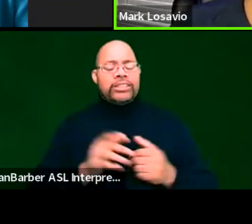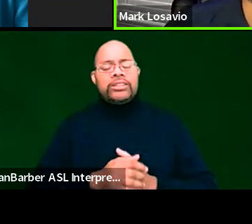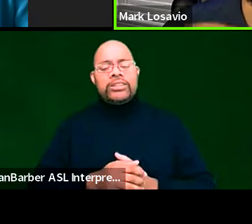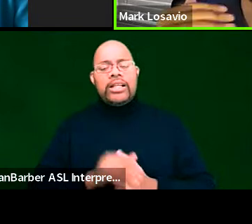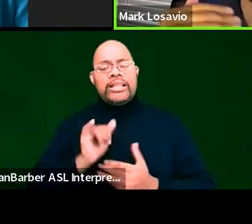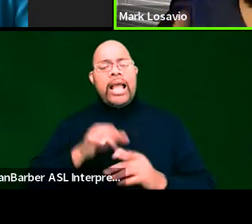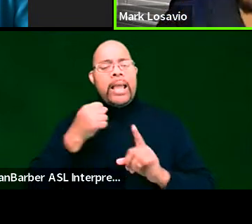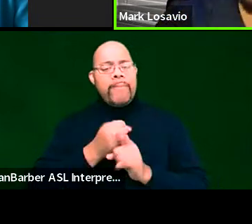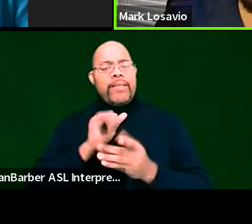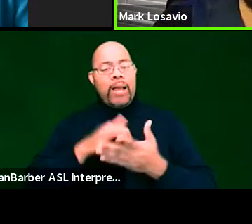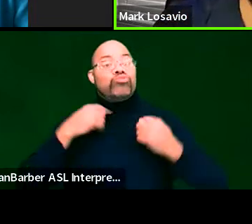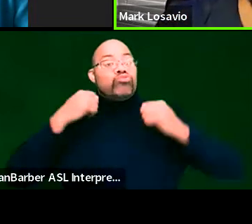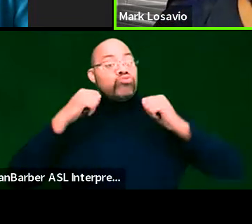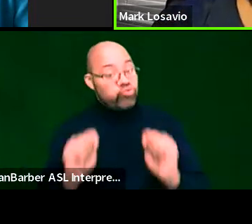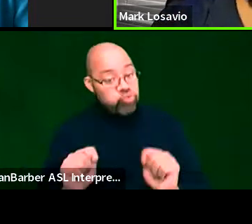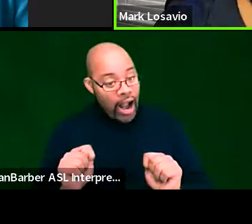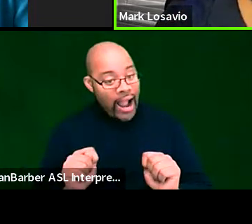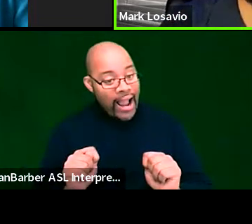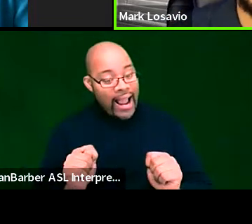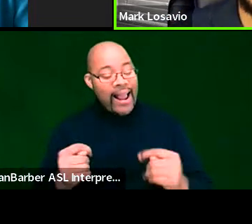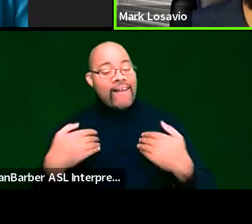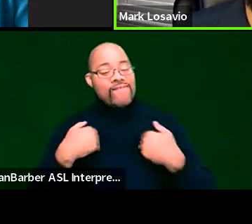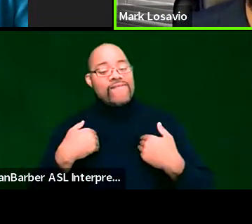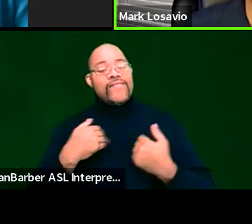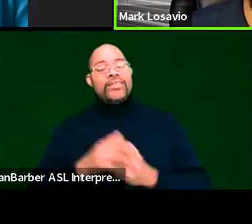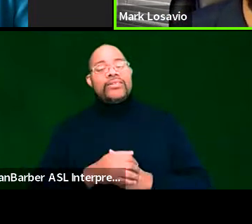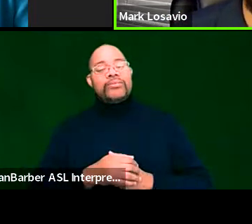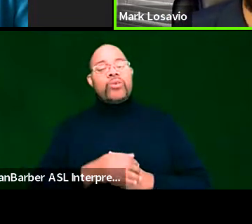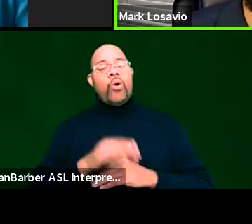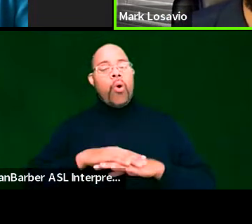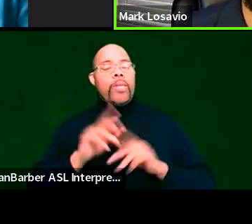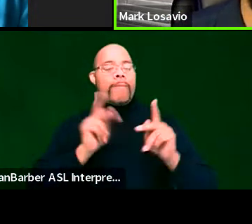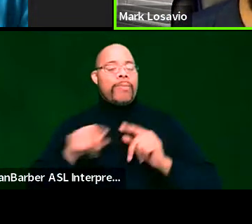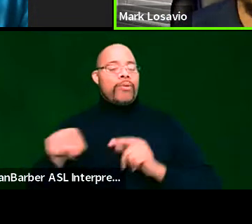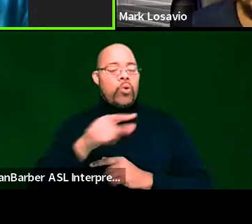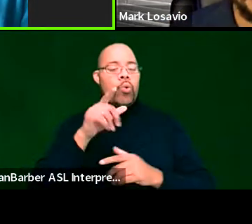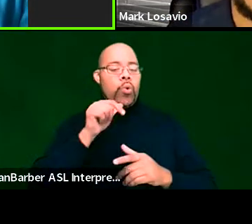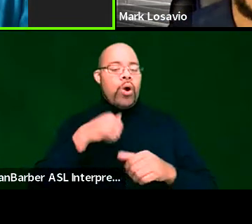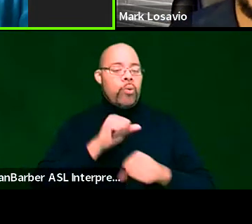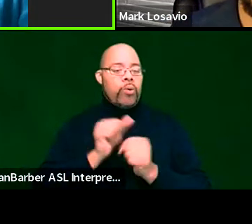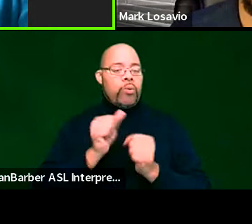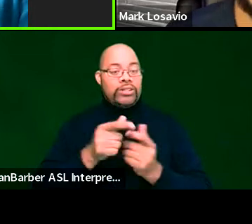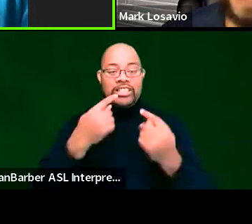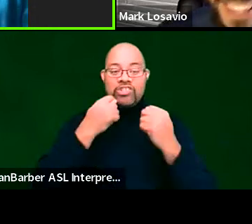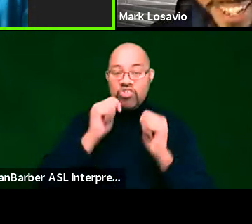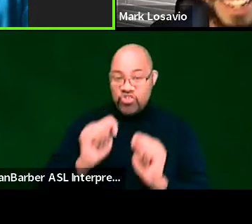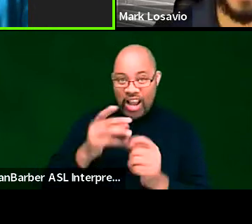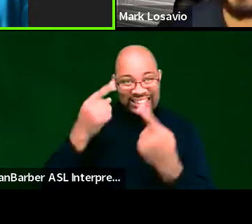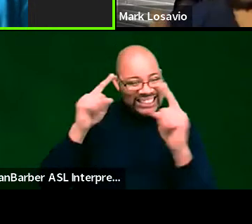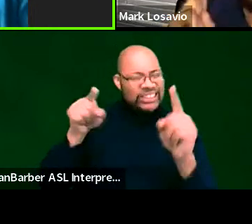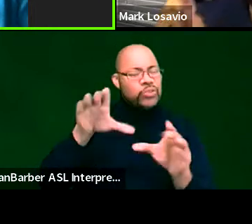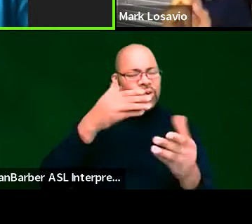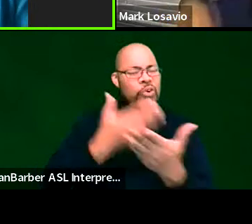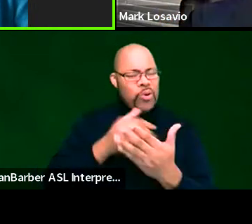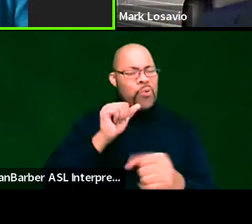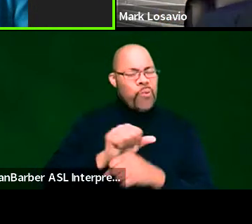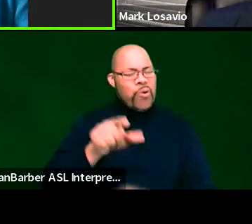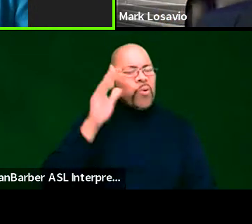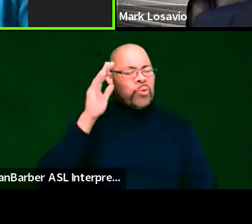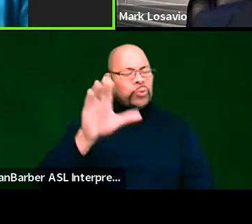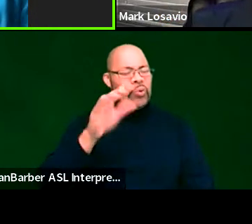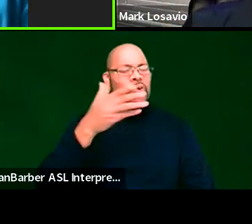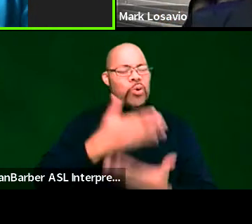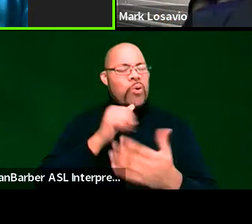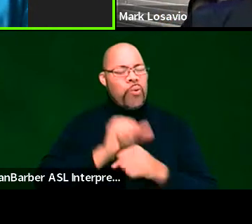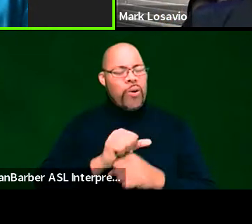the impact that I'm trying to have on the people with what I do. So. Trying and succeeding. You're doing great. You're doing great. You're